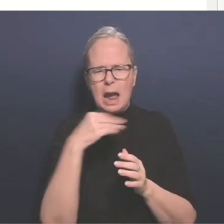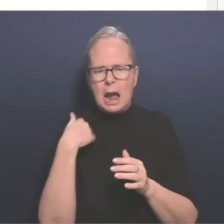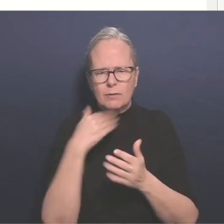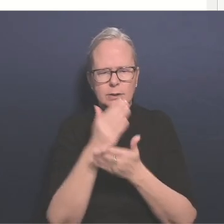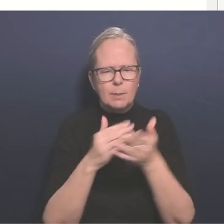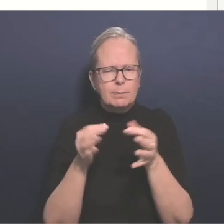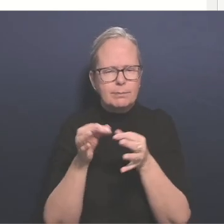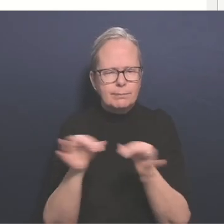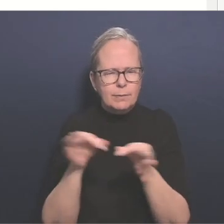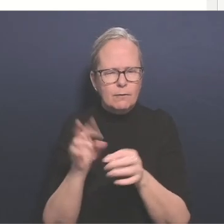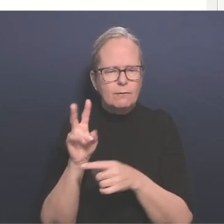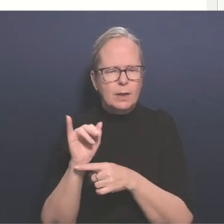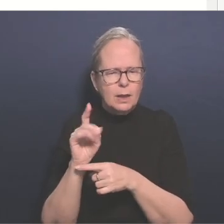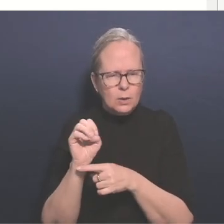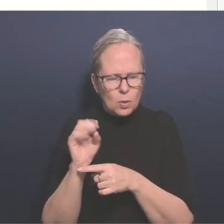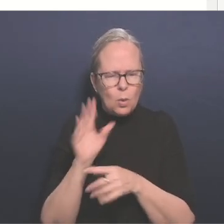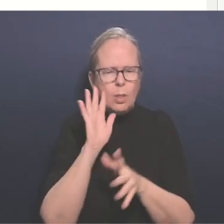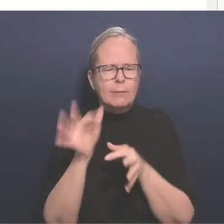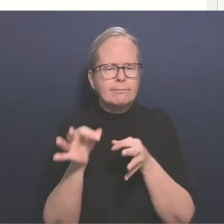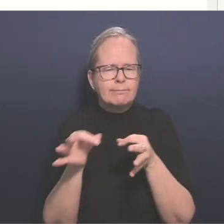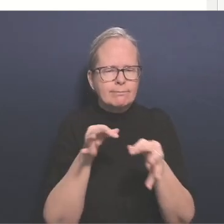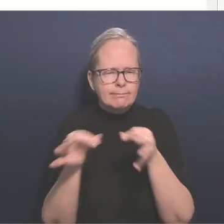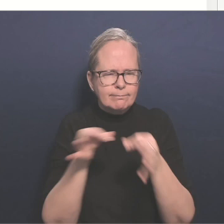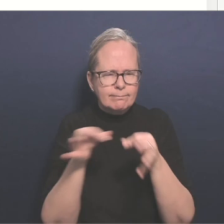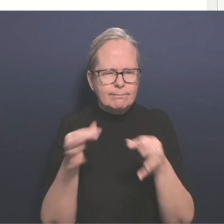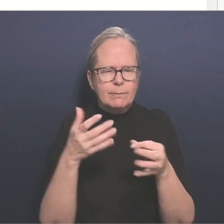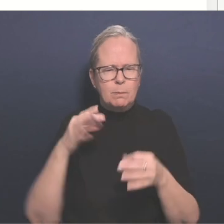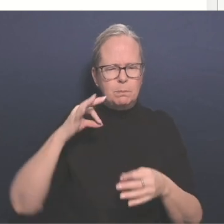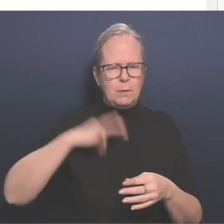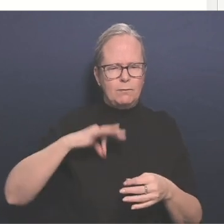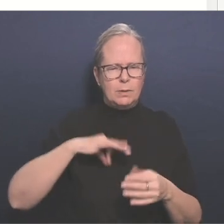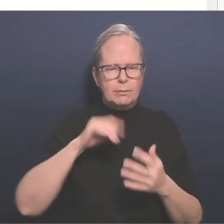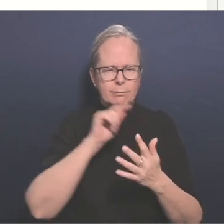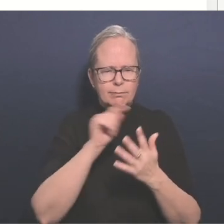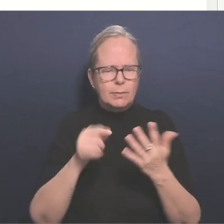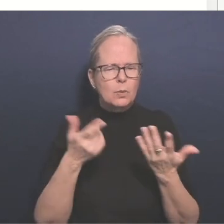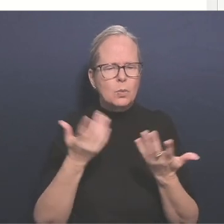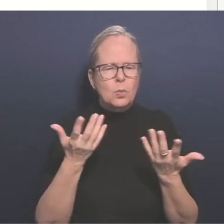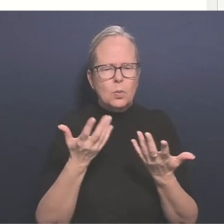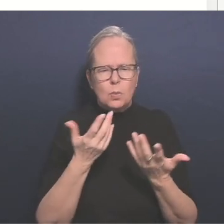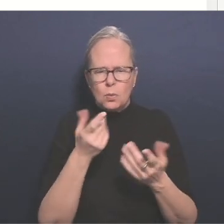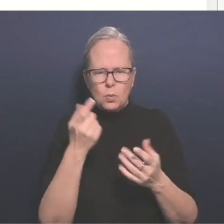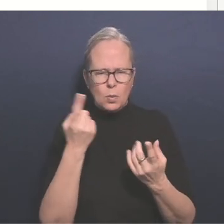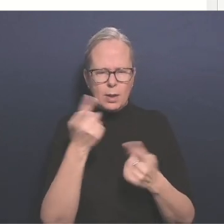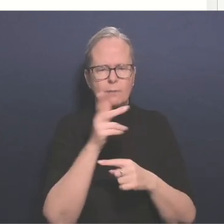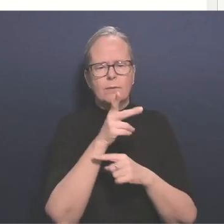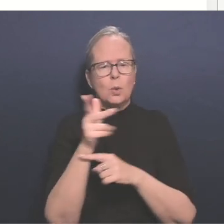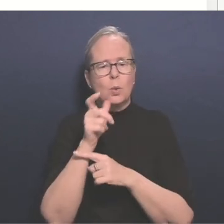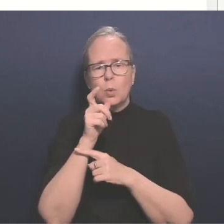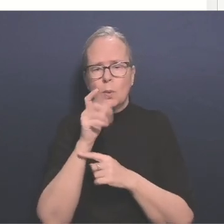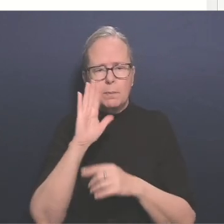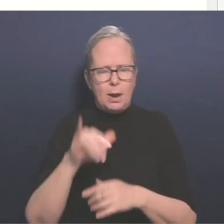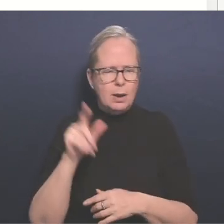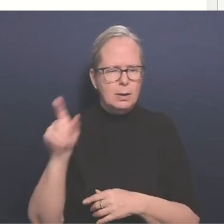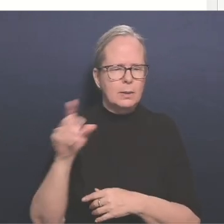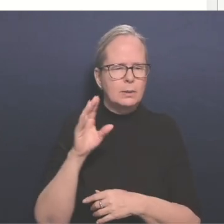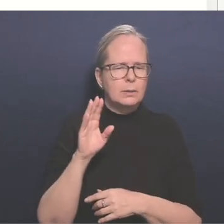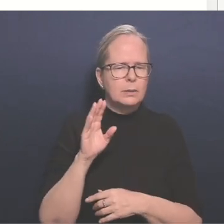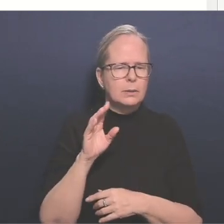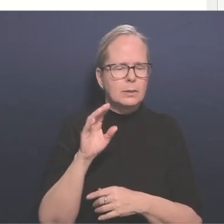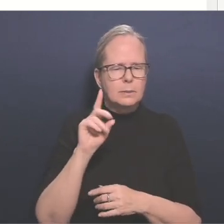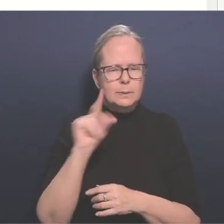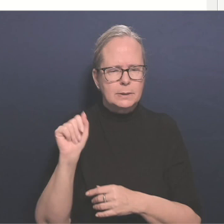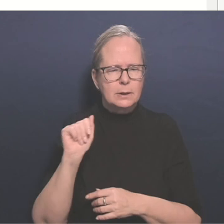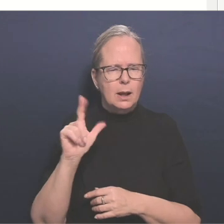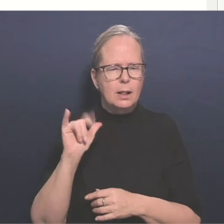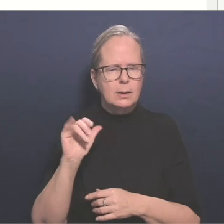If we take a look at the Canada Pension Plan Disability Benefit as an example, you'll see that there's a quick little introduction here telling what